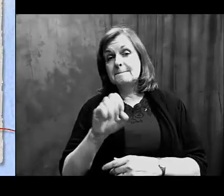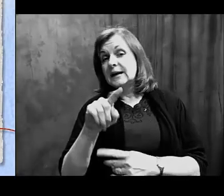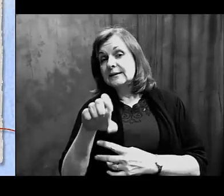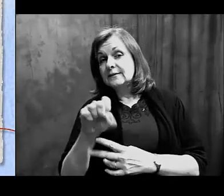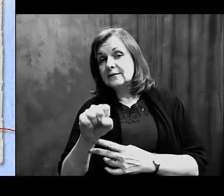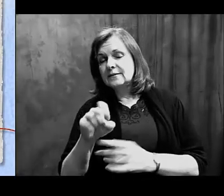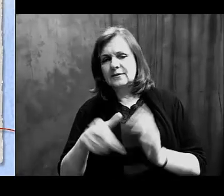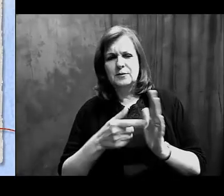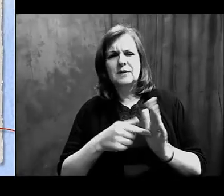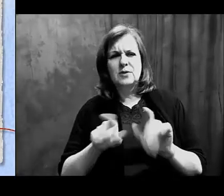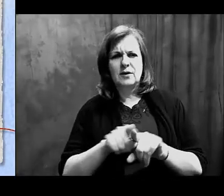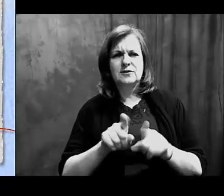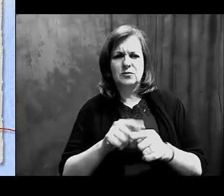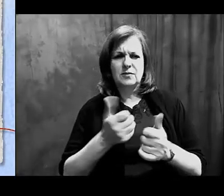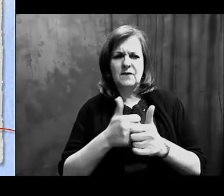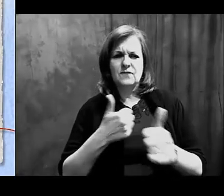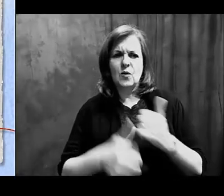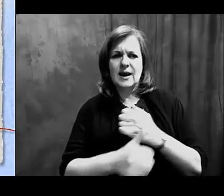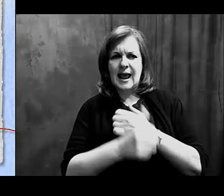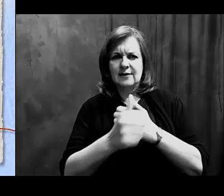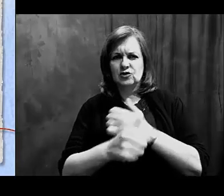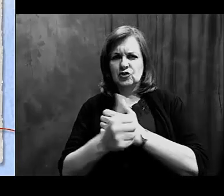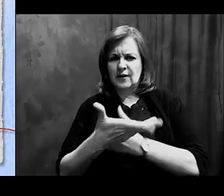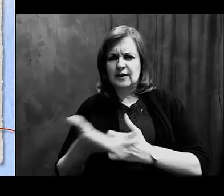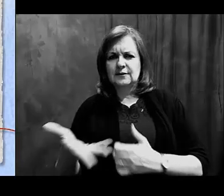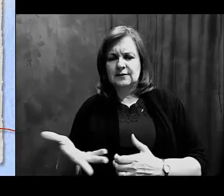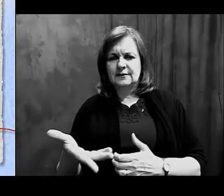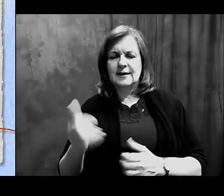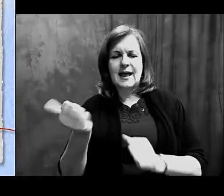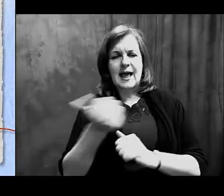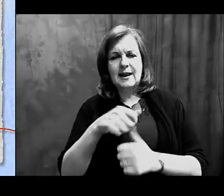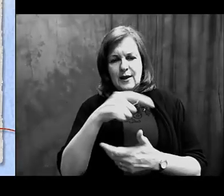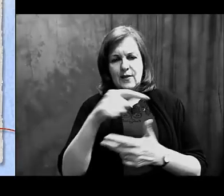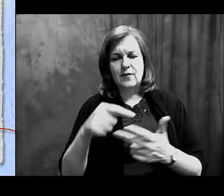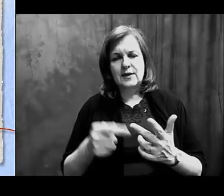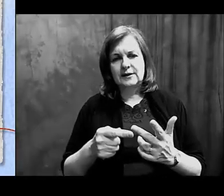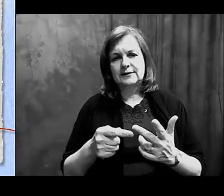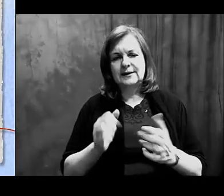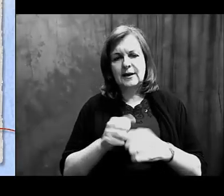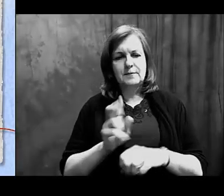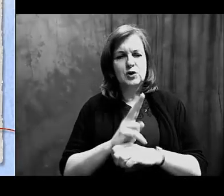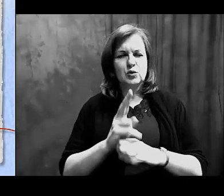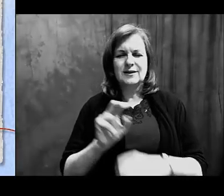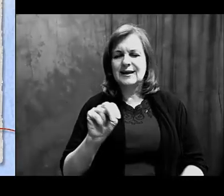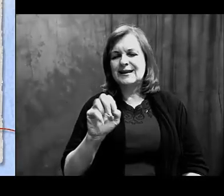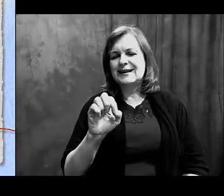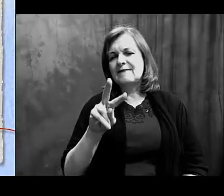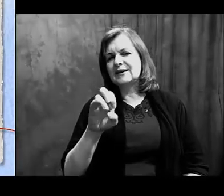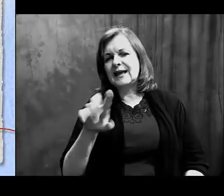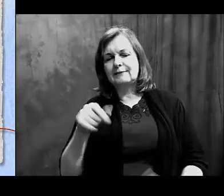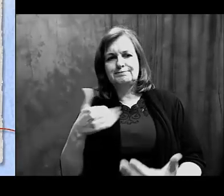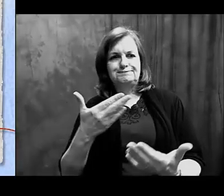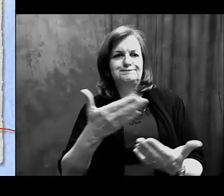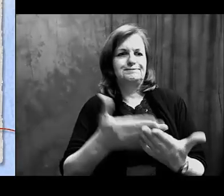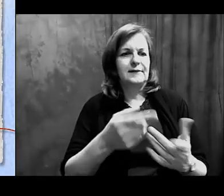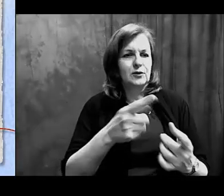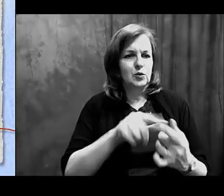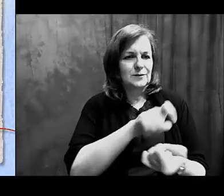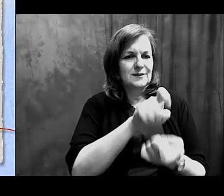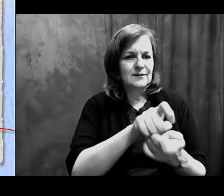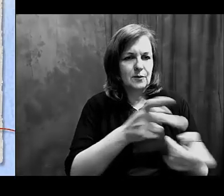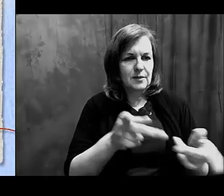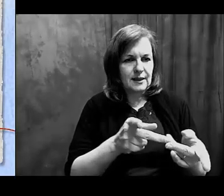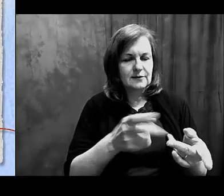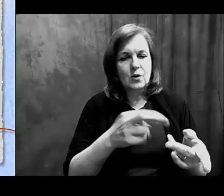and sometimes we look at hazards, right? So any of these things can be used to kind of navigate to or away